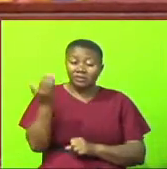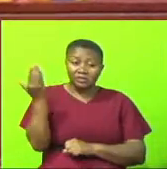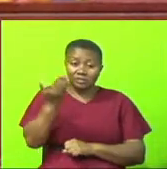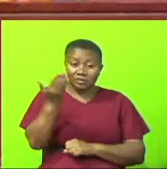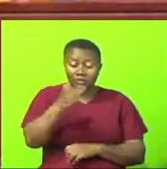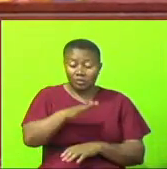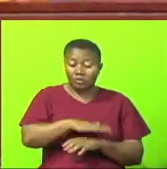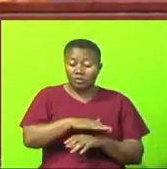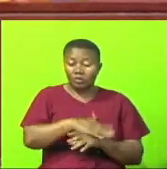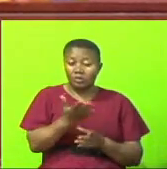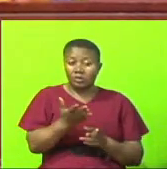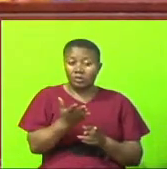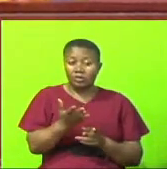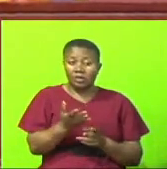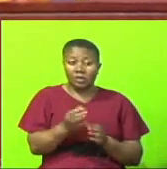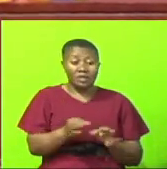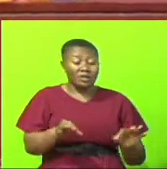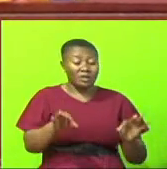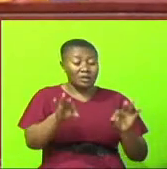importance.